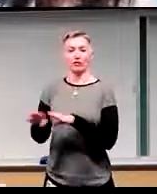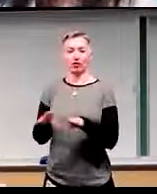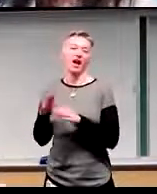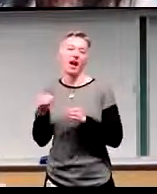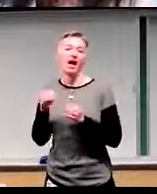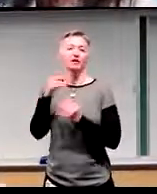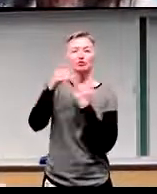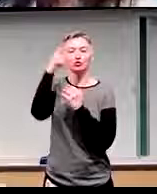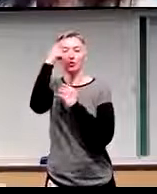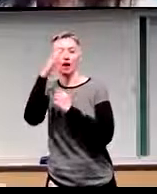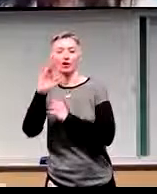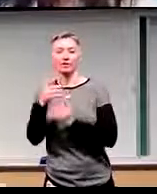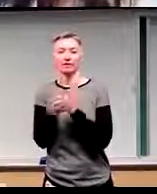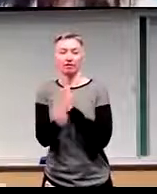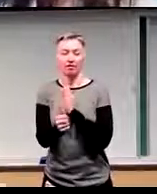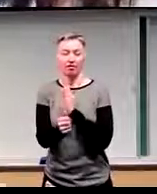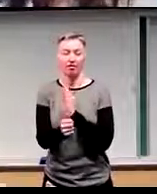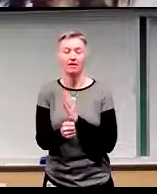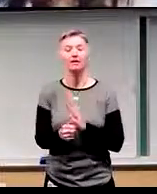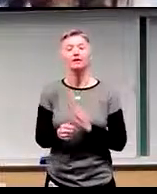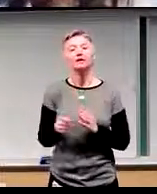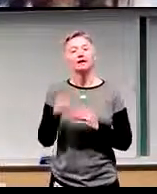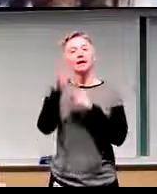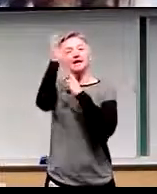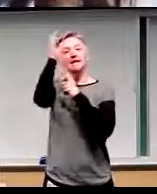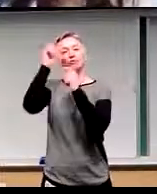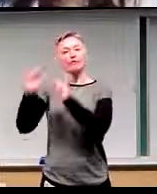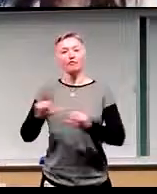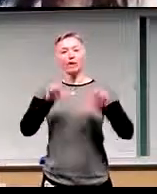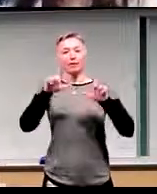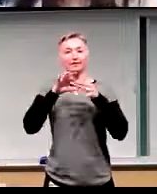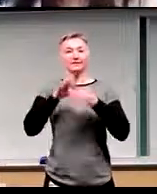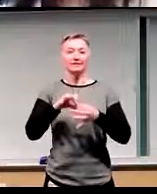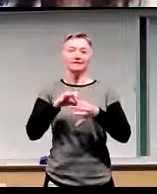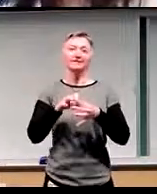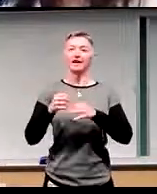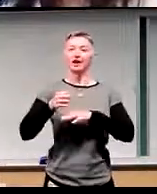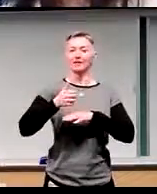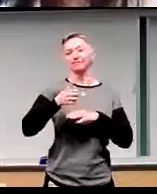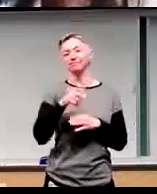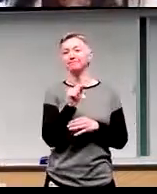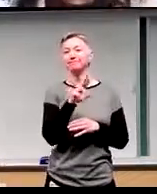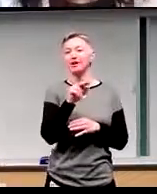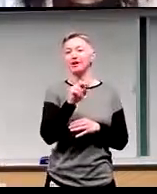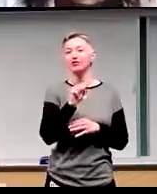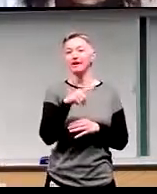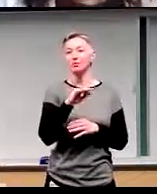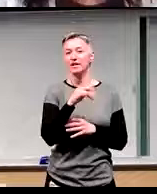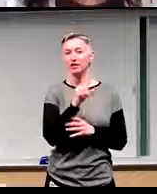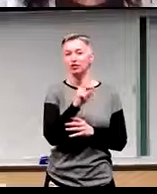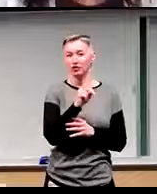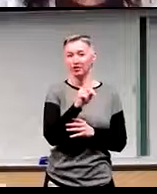through conceptual frameworks of transportation and simulation.